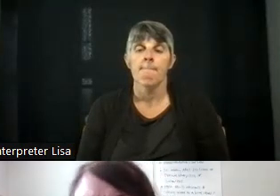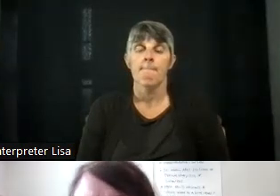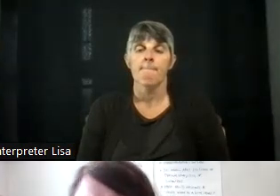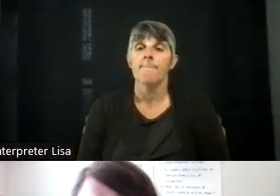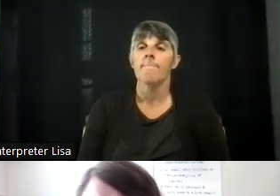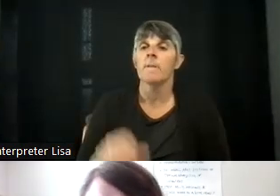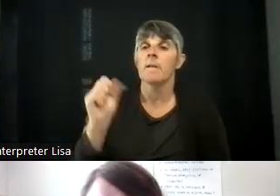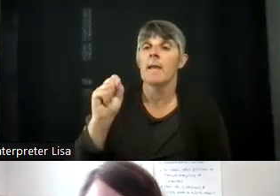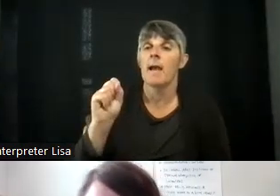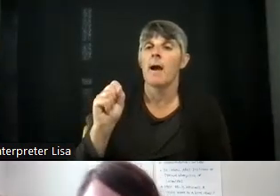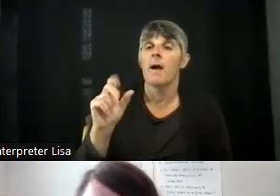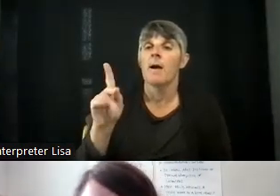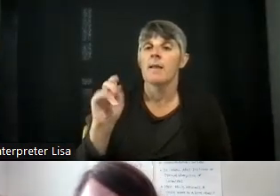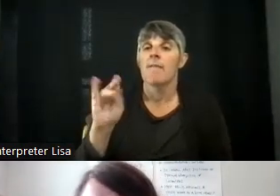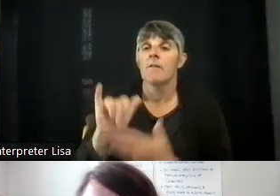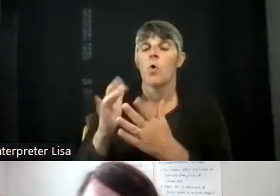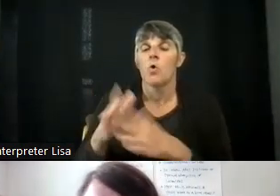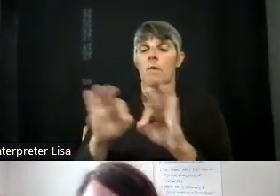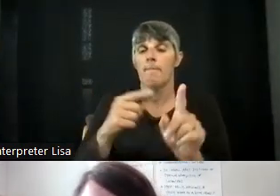Yeah, so those are the main ones.